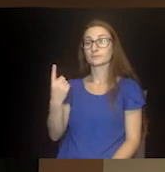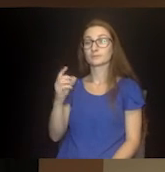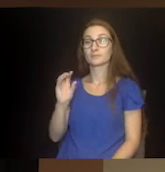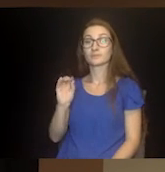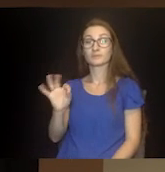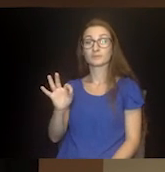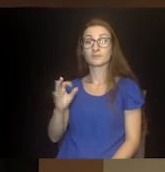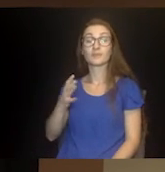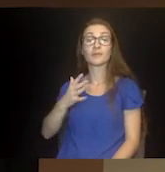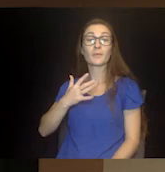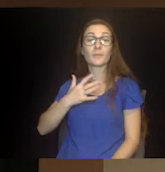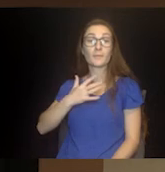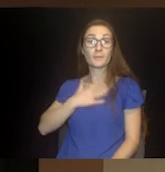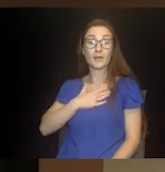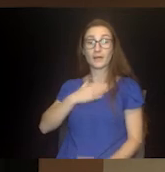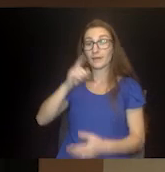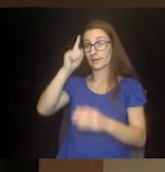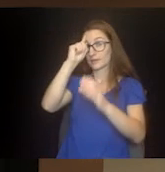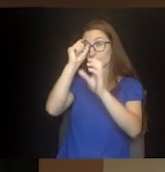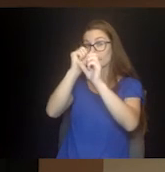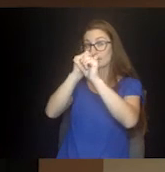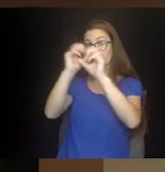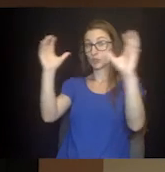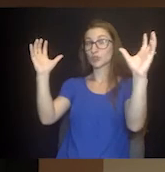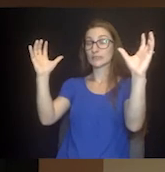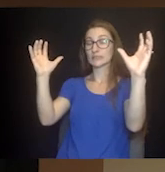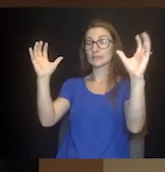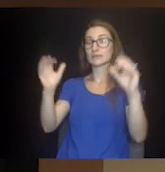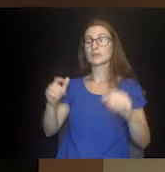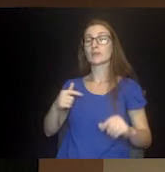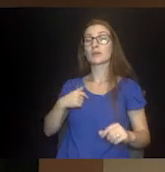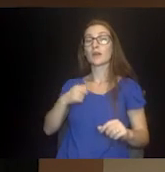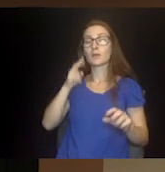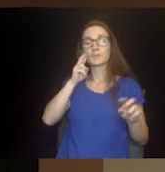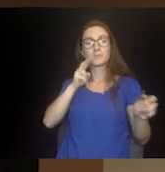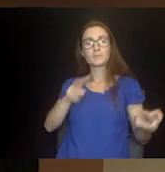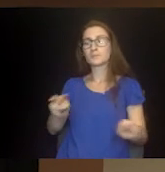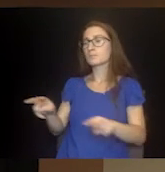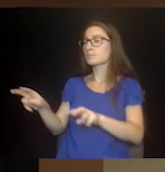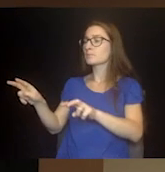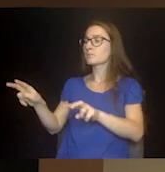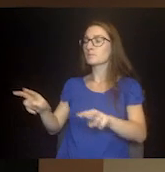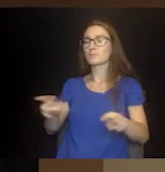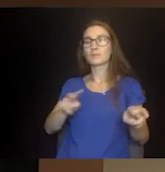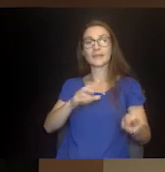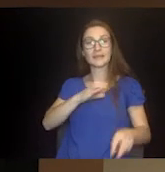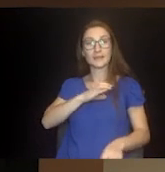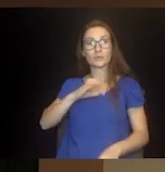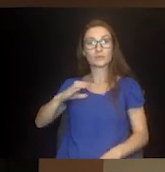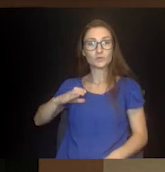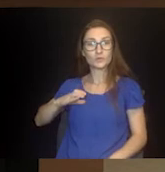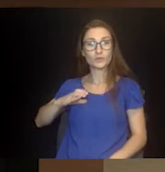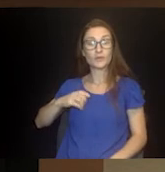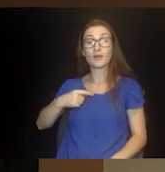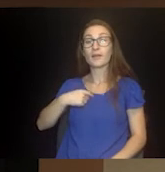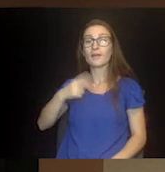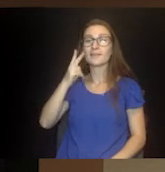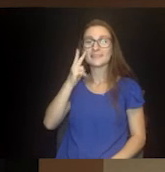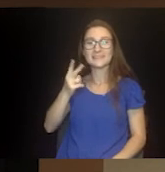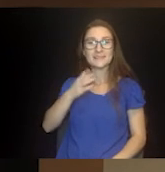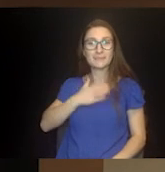One of my visions for the future, I look at this council and what do I